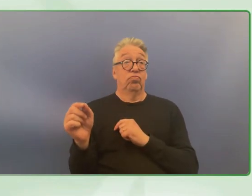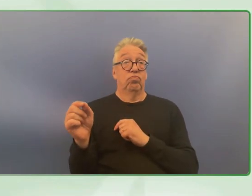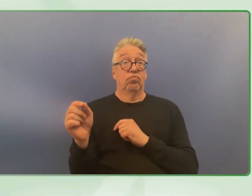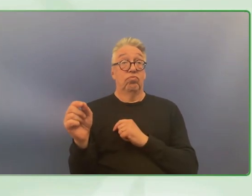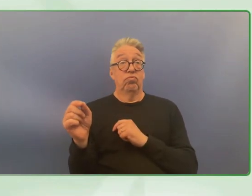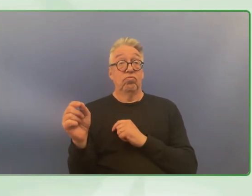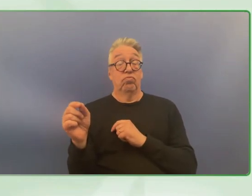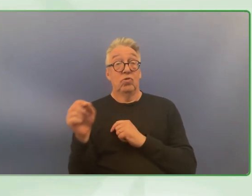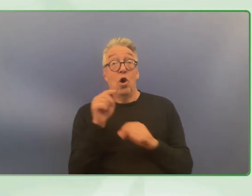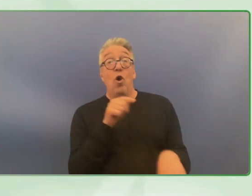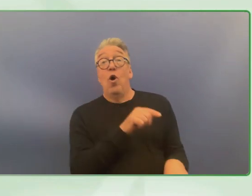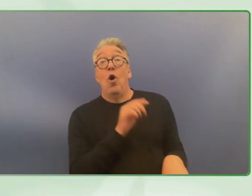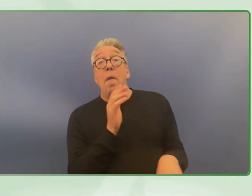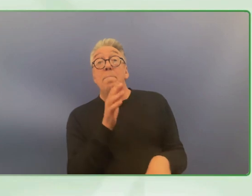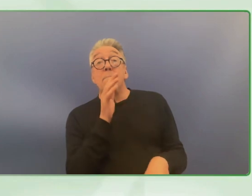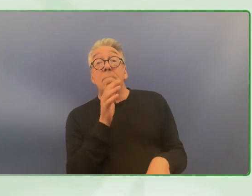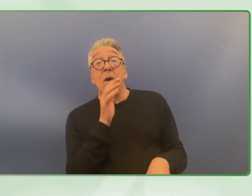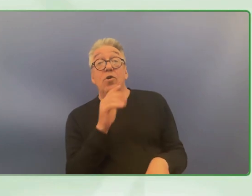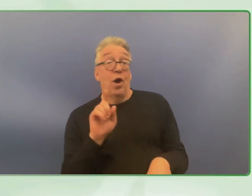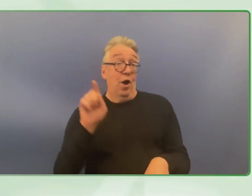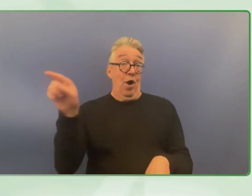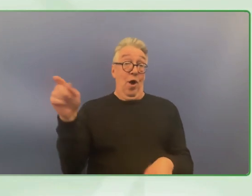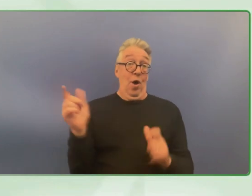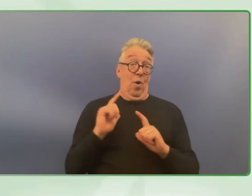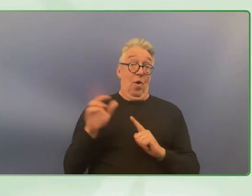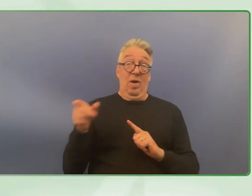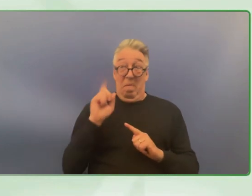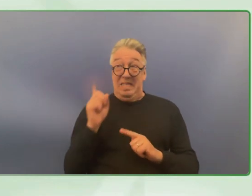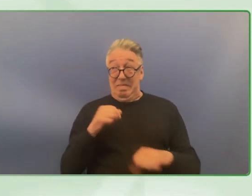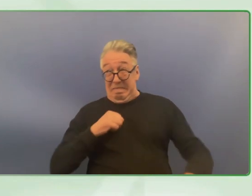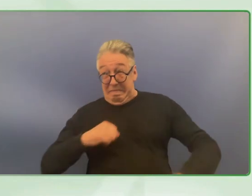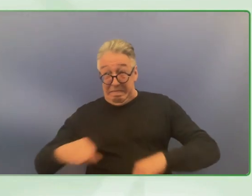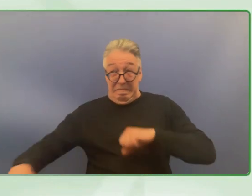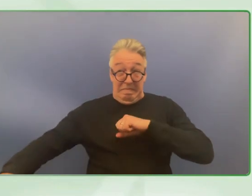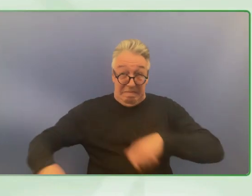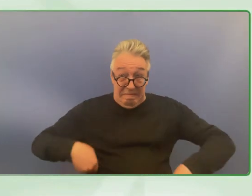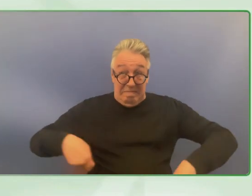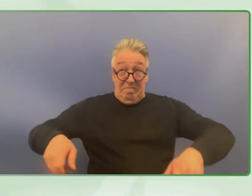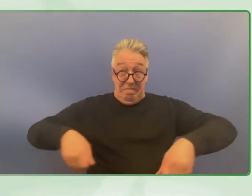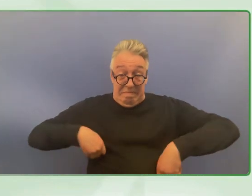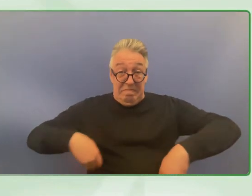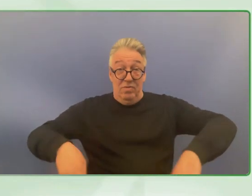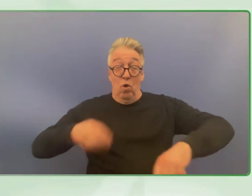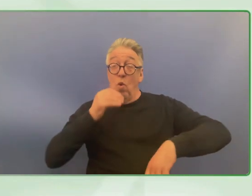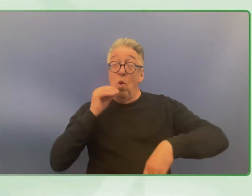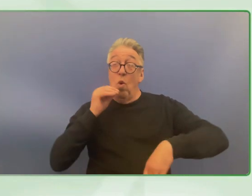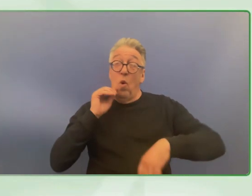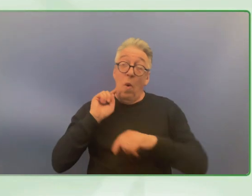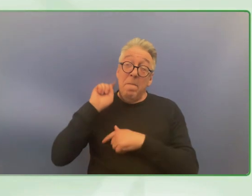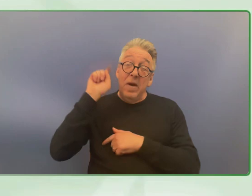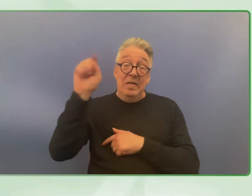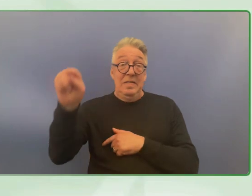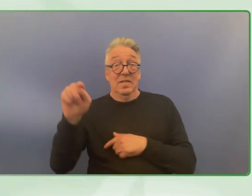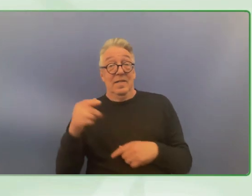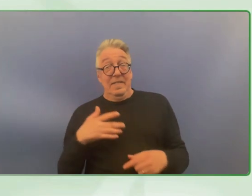for her, but she has to go through rain and basically go all the way home, and the pain that she